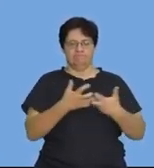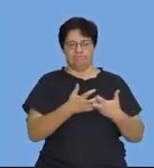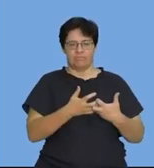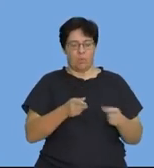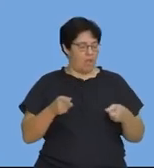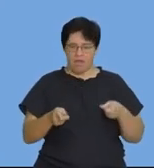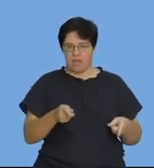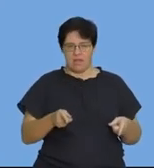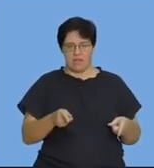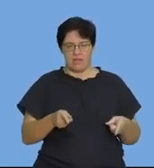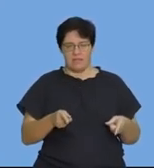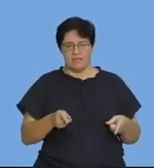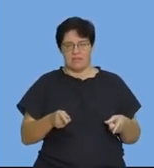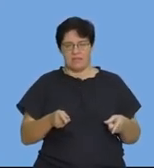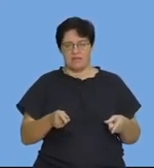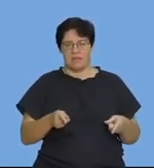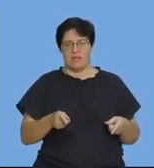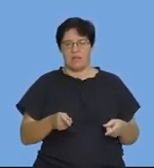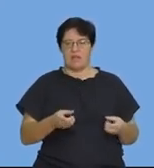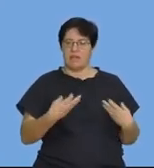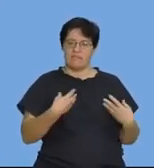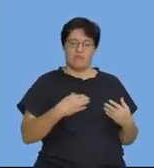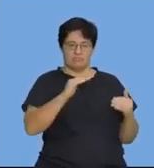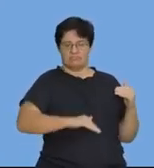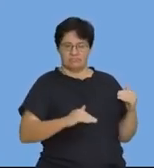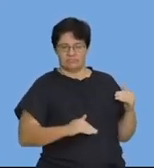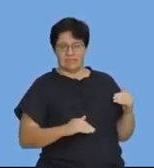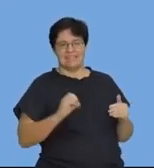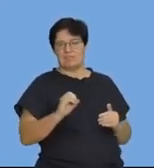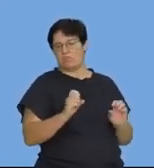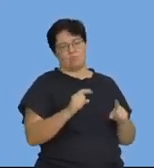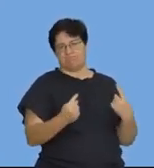them will give me the denominator as a 0.